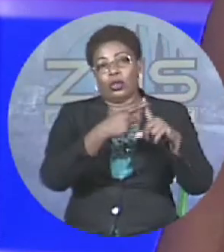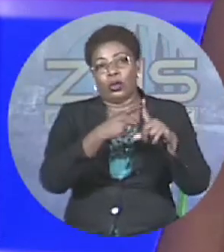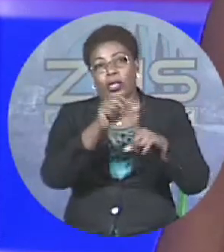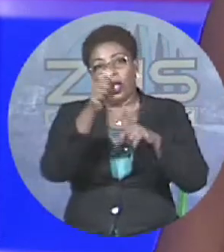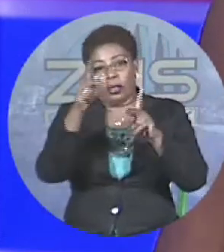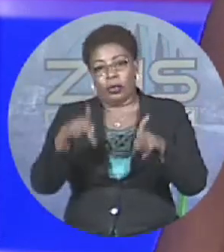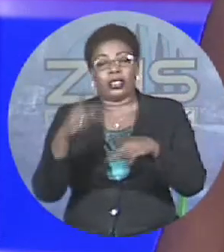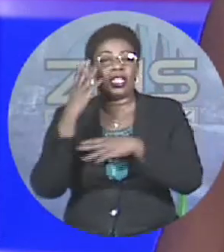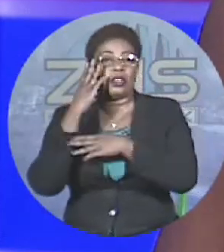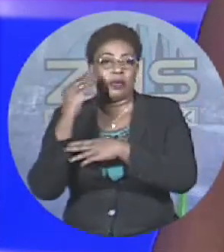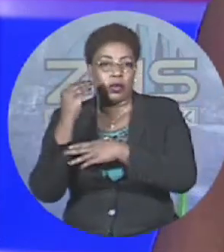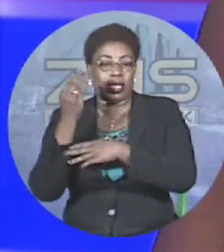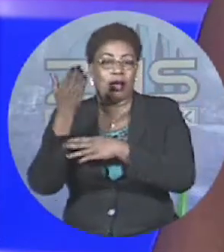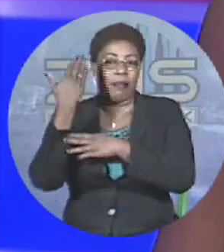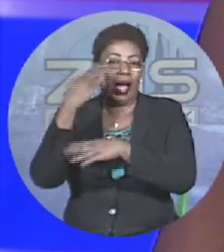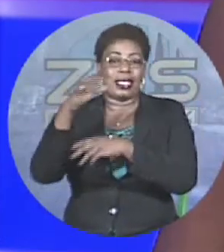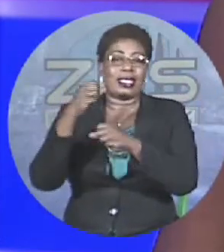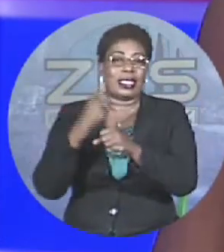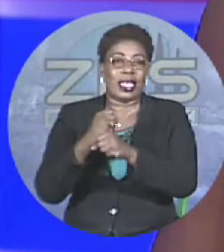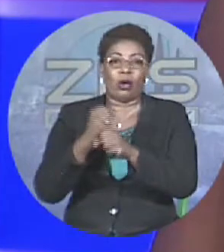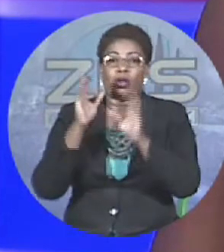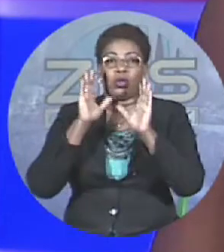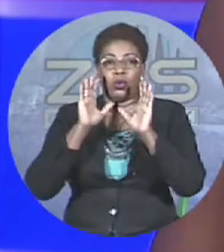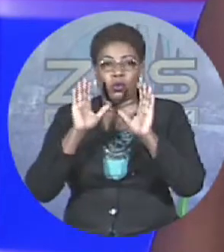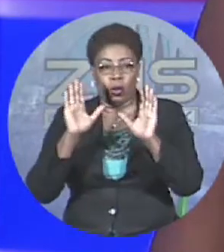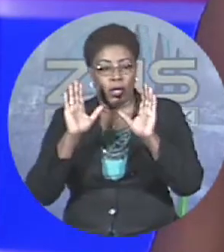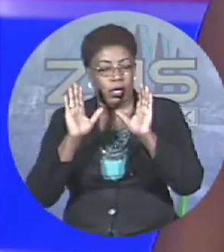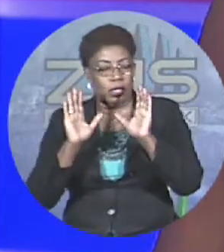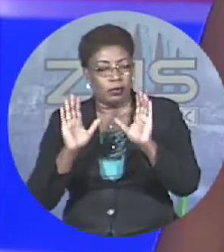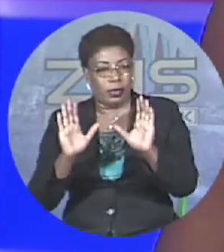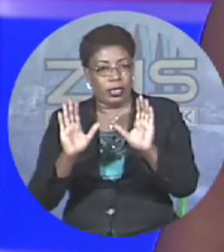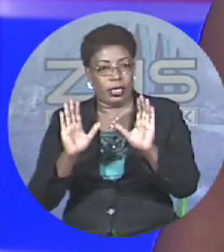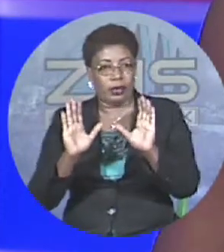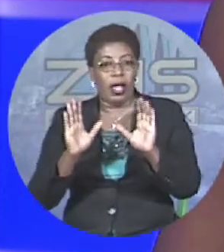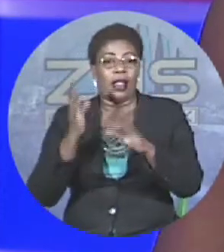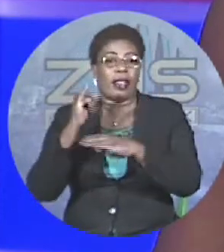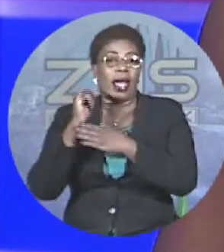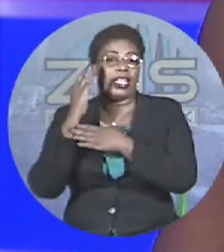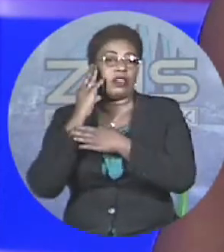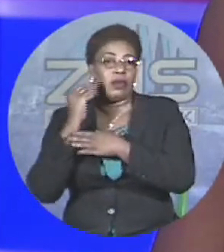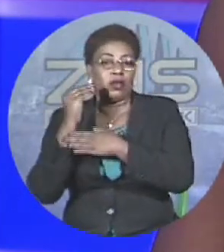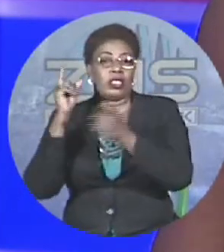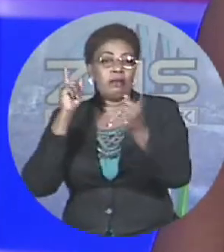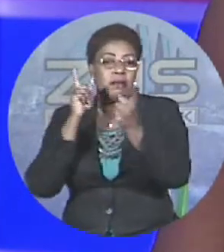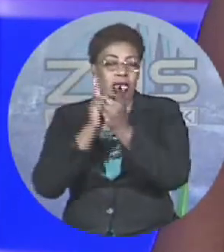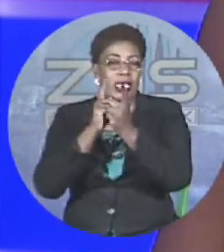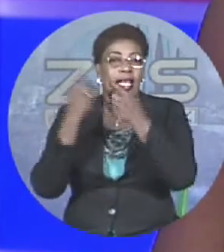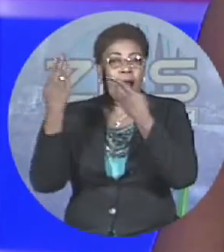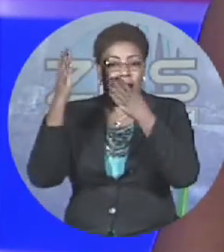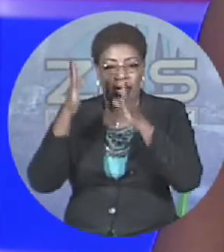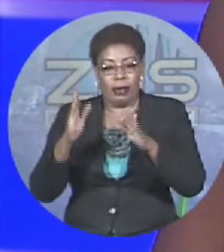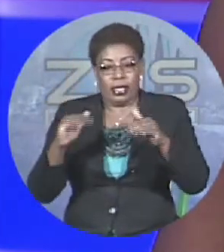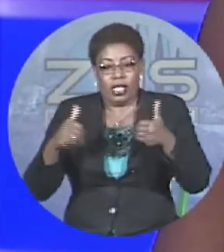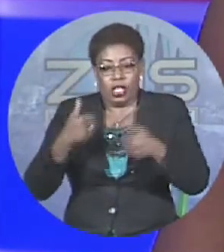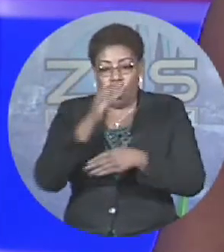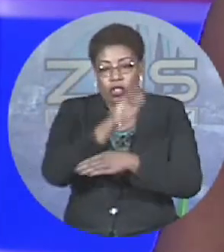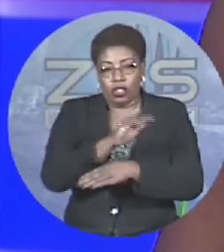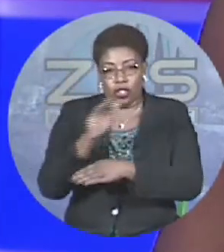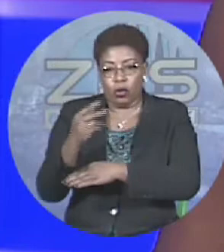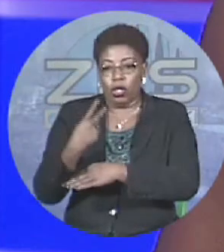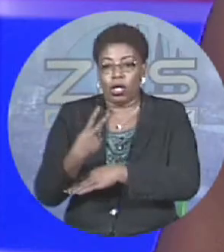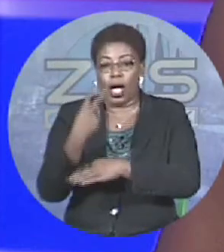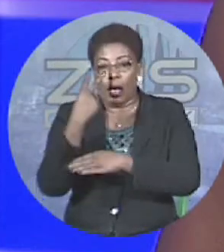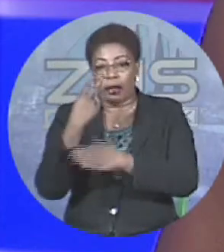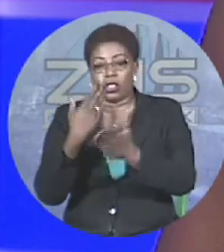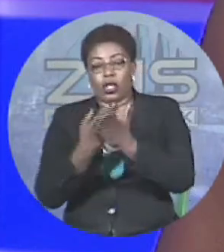her experiences in the last year have been amazing. A key part of that experience has been meeting Bahamians and young children who look up